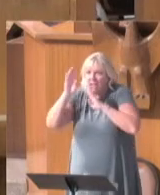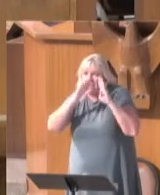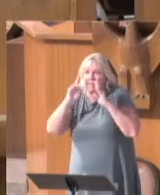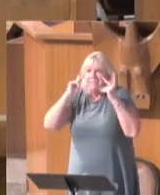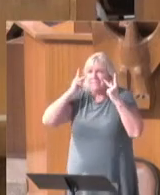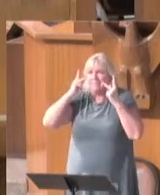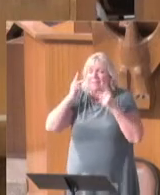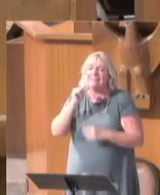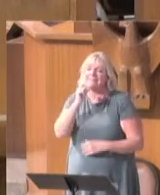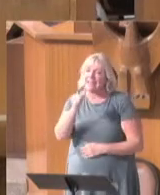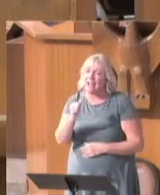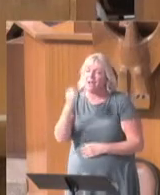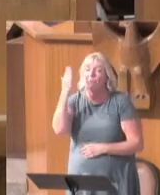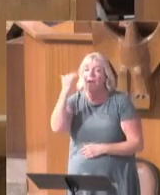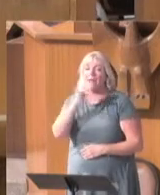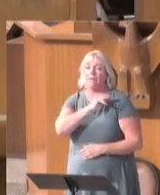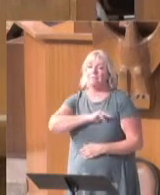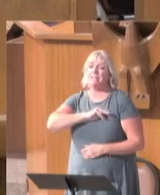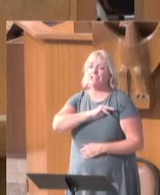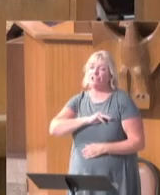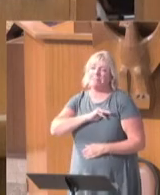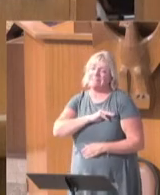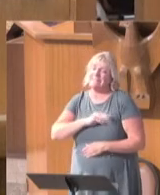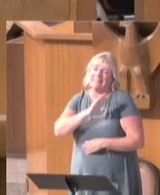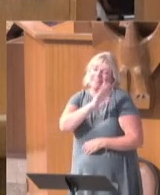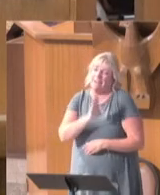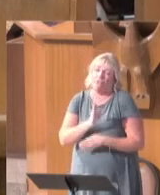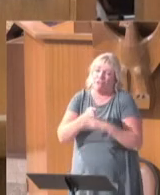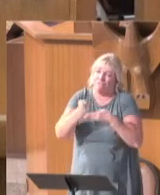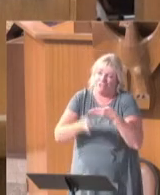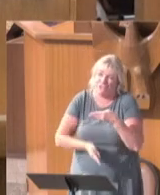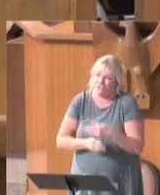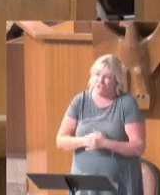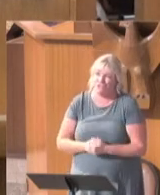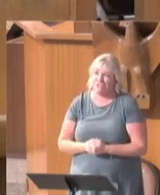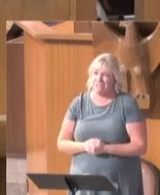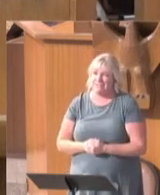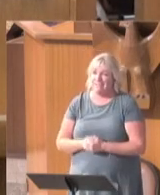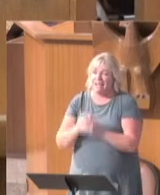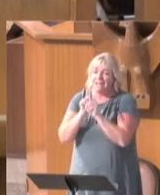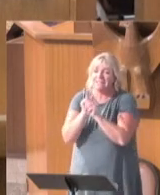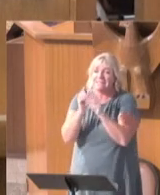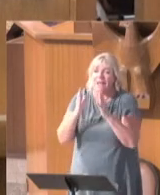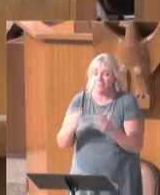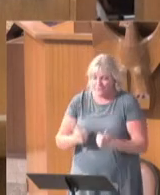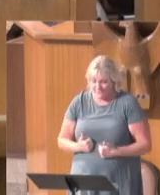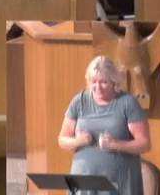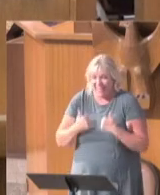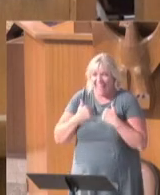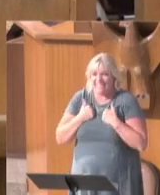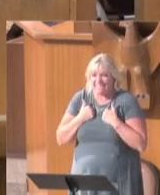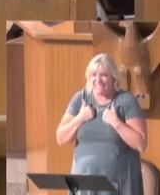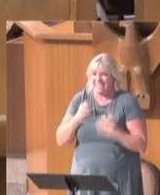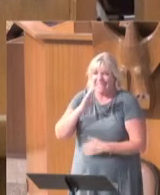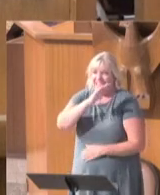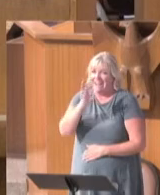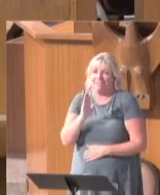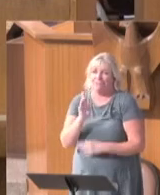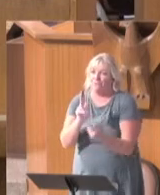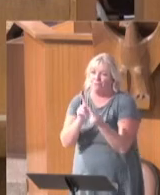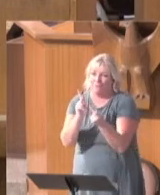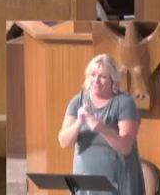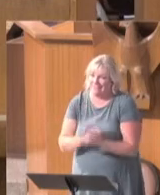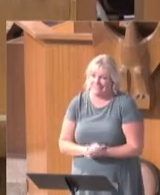ministry is indeed a job that is never finished, and the life of a disciple of Jesus is not going to be